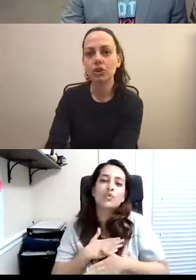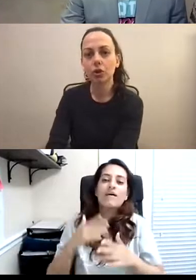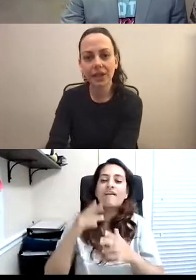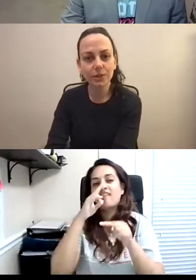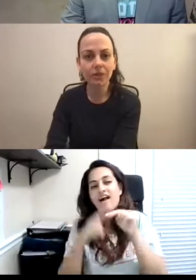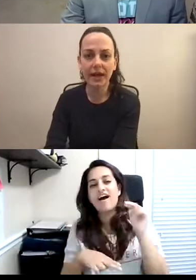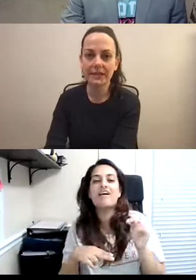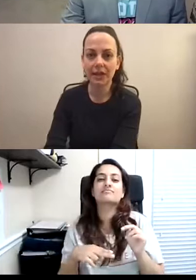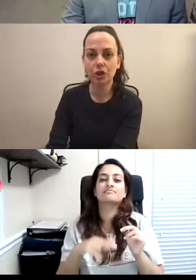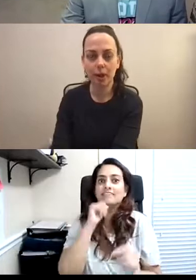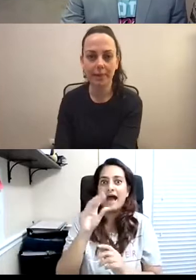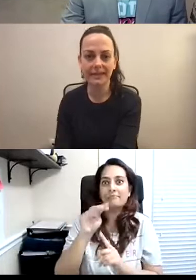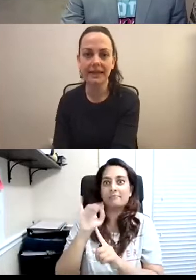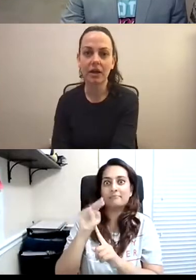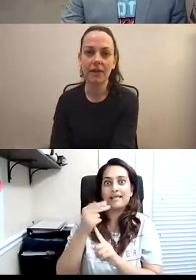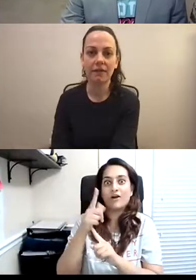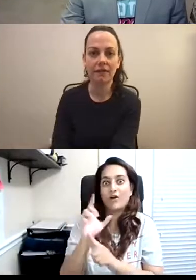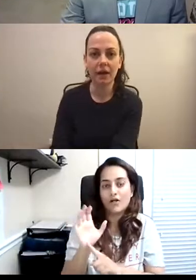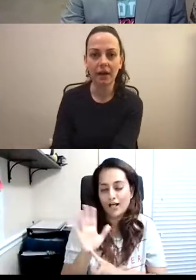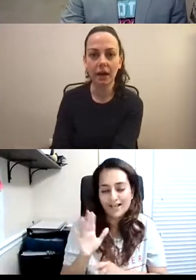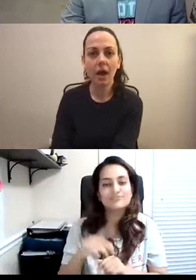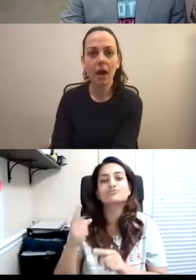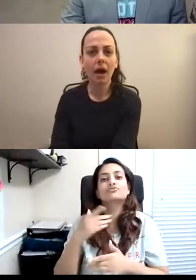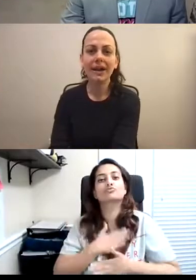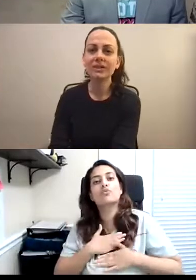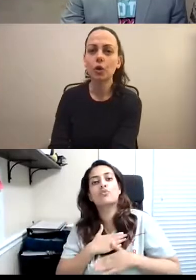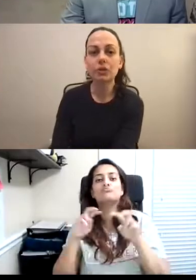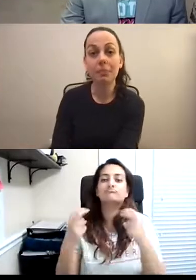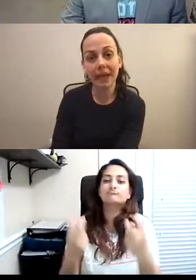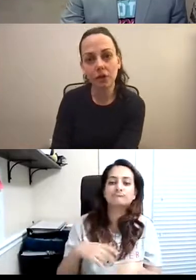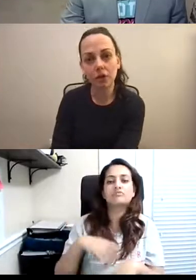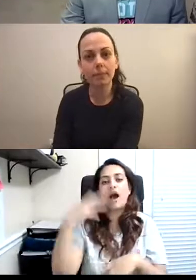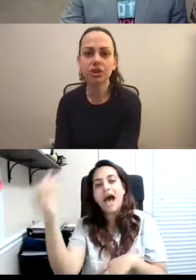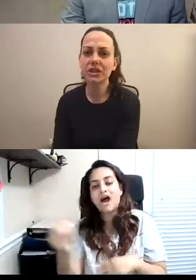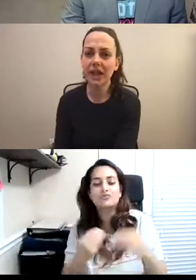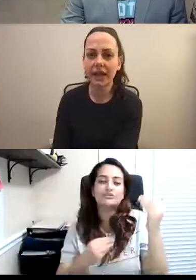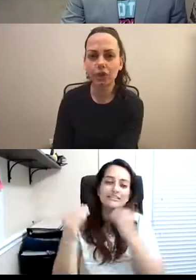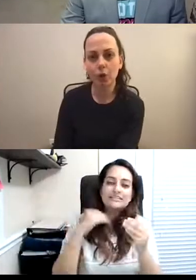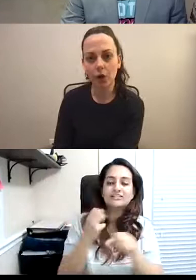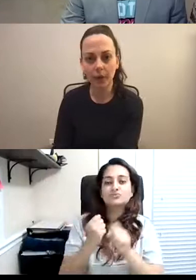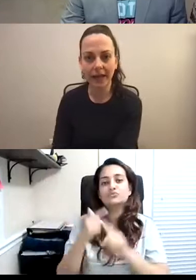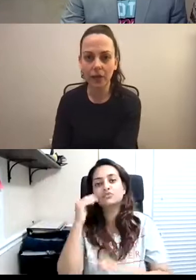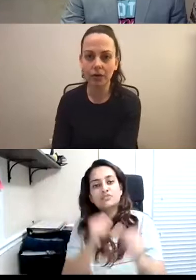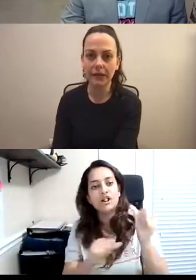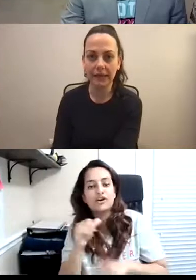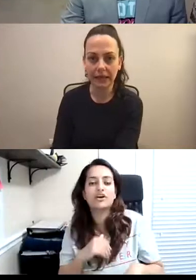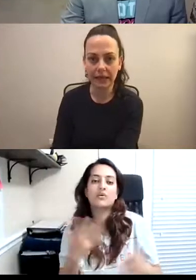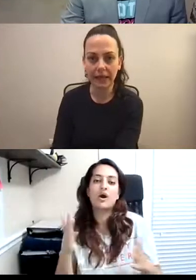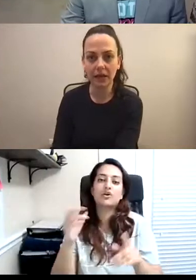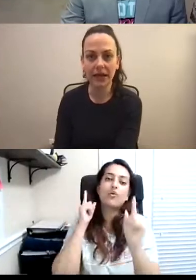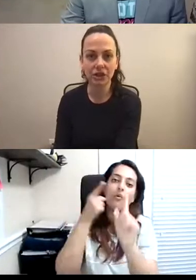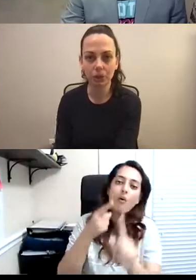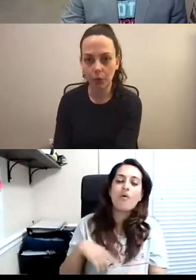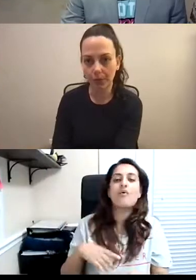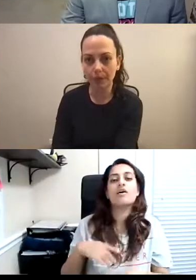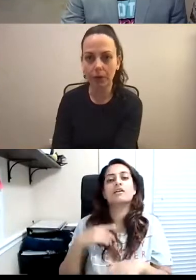I would socialize with friends and enjoy myself, have fun. Not so much mingle, but just like enjoy going out and